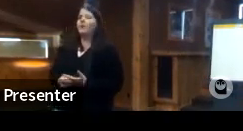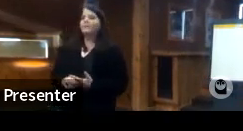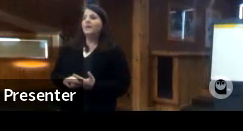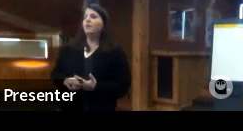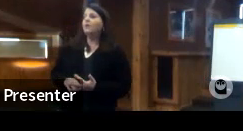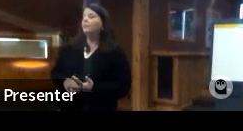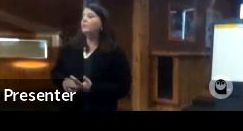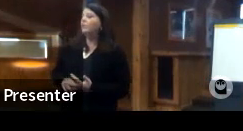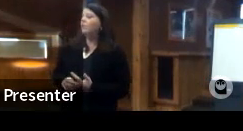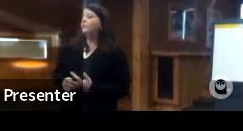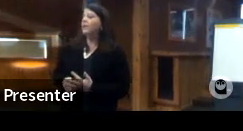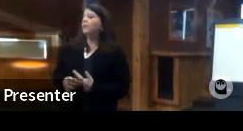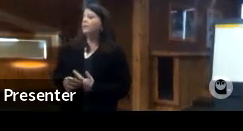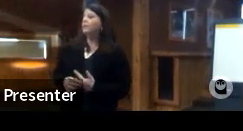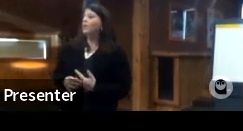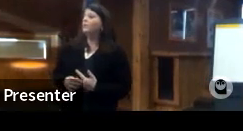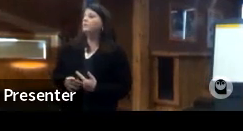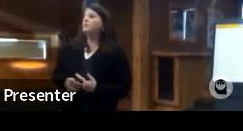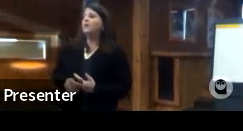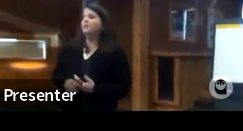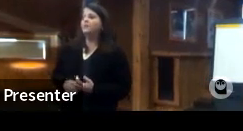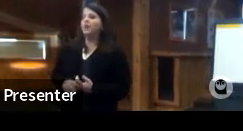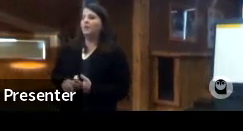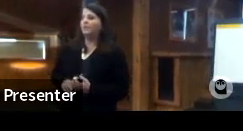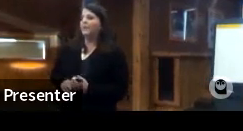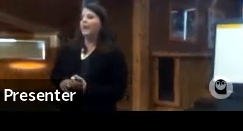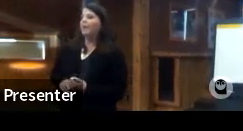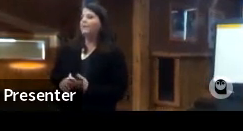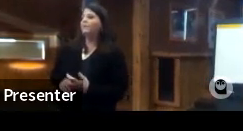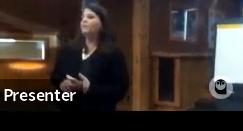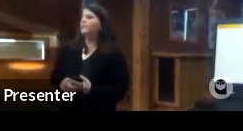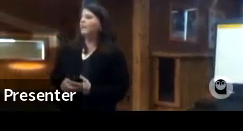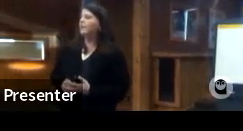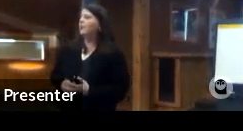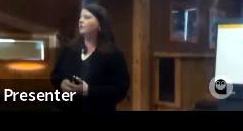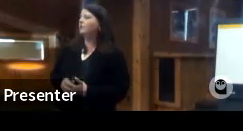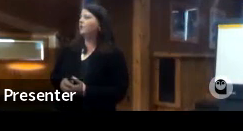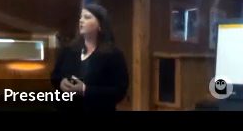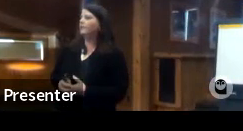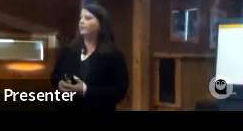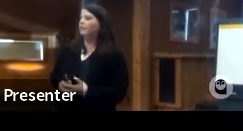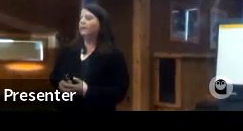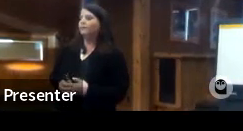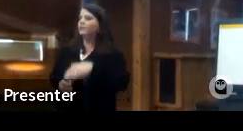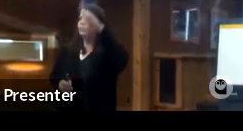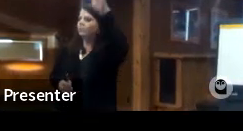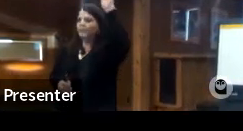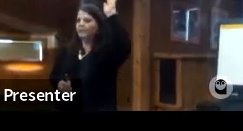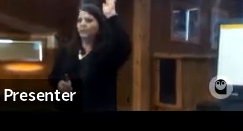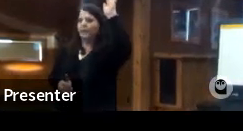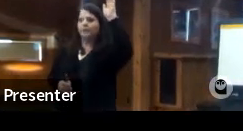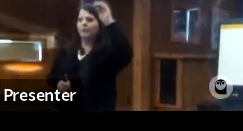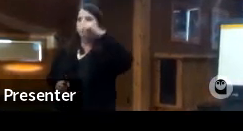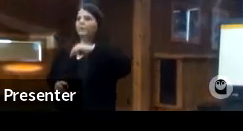law enforcement, I'll say, okay, when you go home tonight, you're gonna get a call that you just lost your job. Now, how many of you is that gonna impact your stress level? And of course,